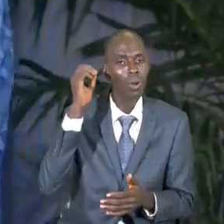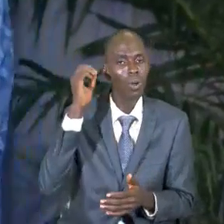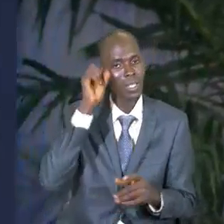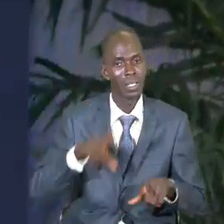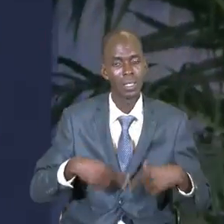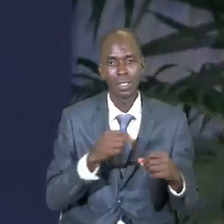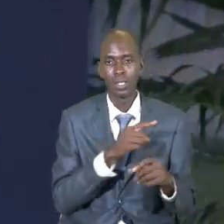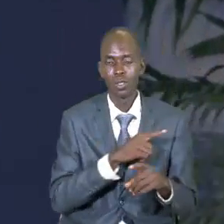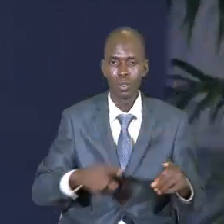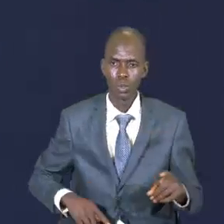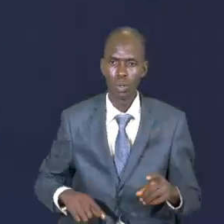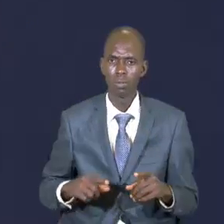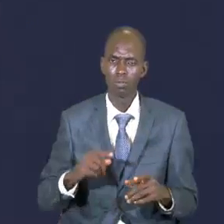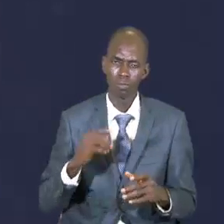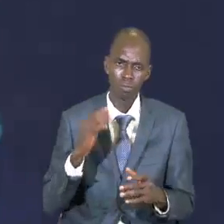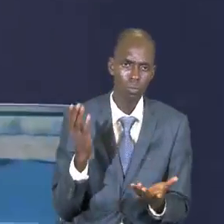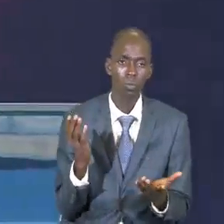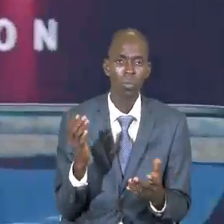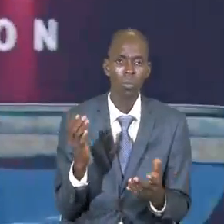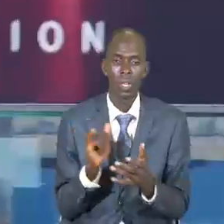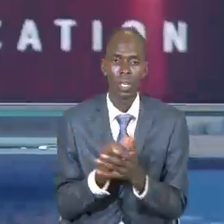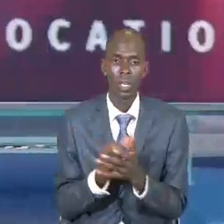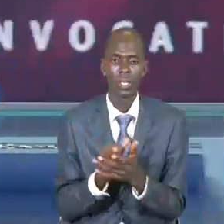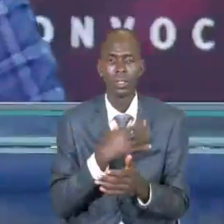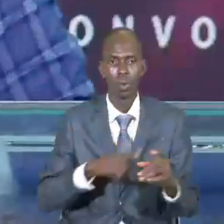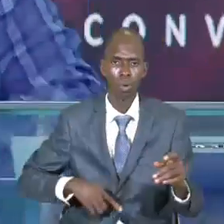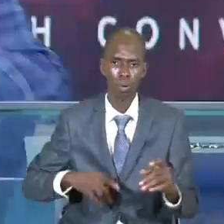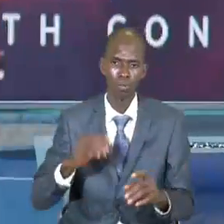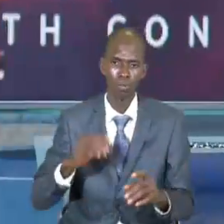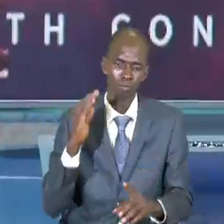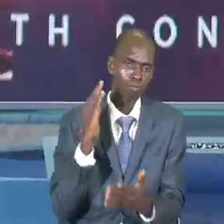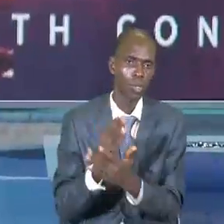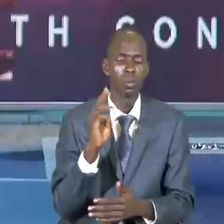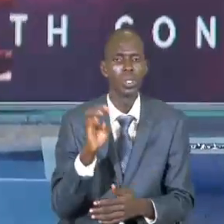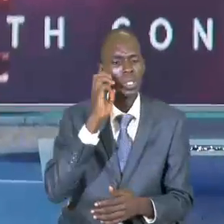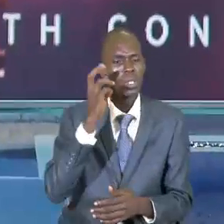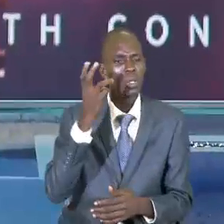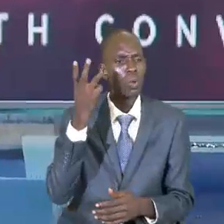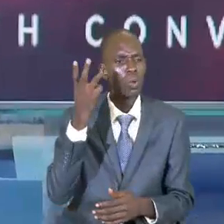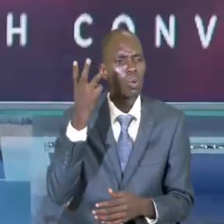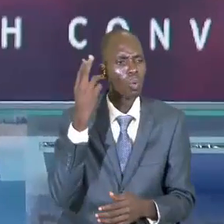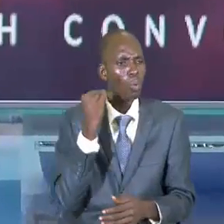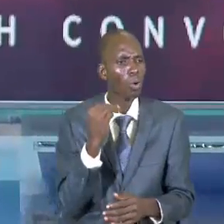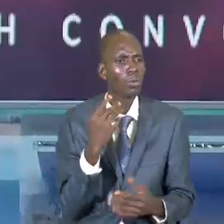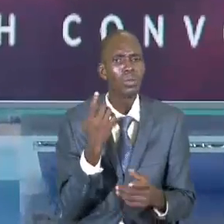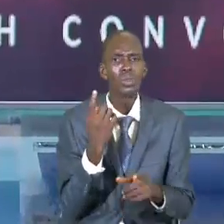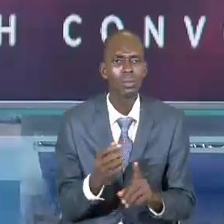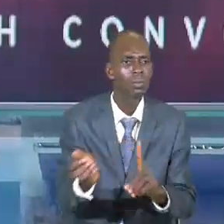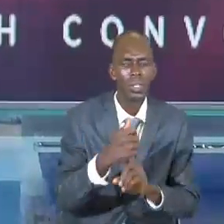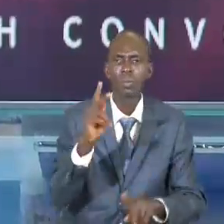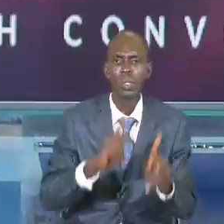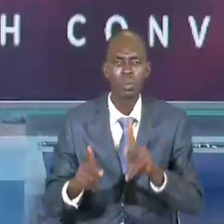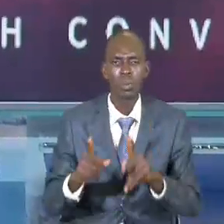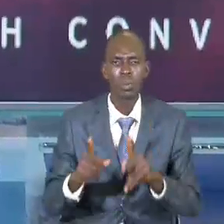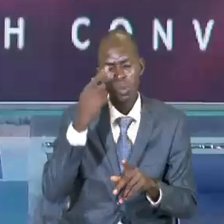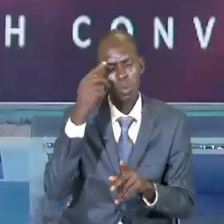a charged victimizer. He was victimizing people. People could not live at peace because the